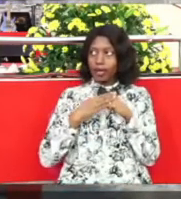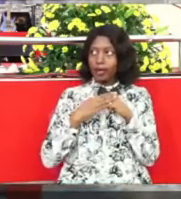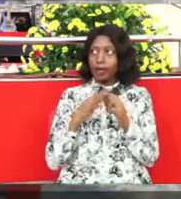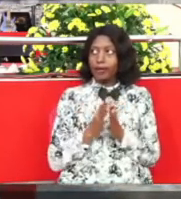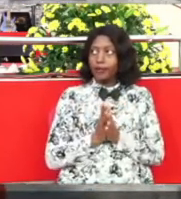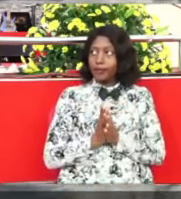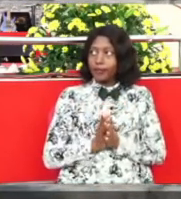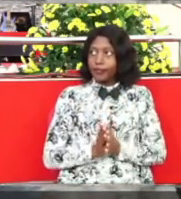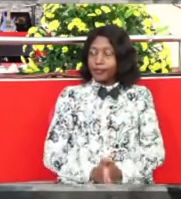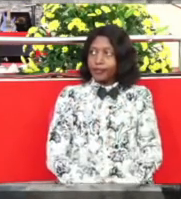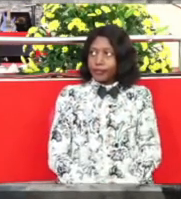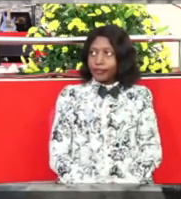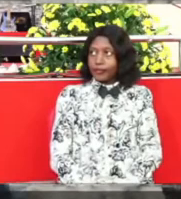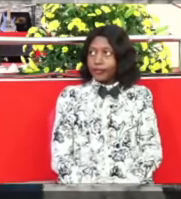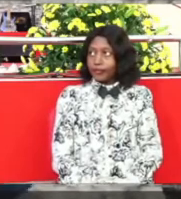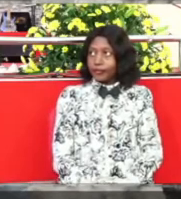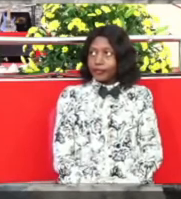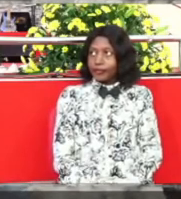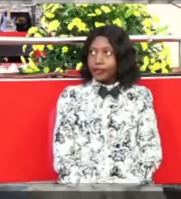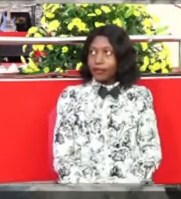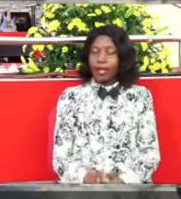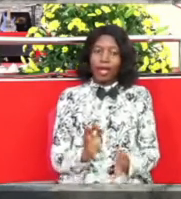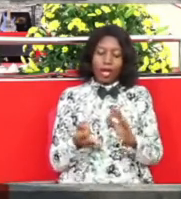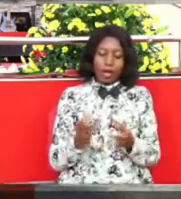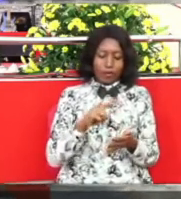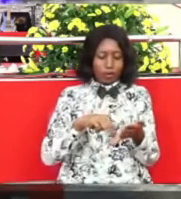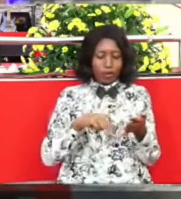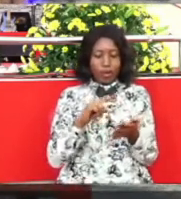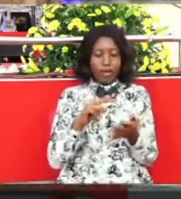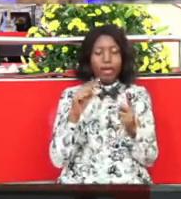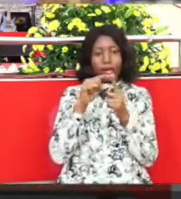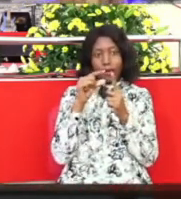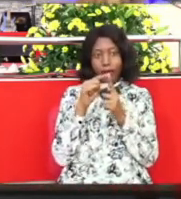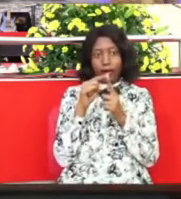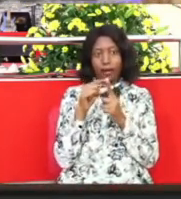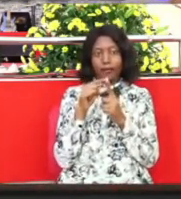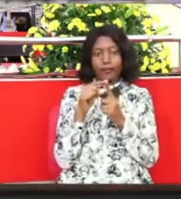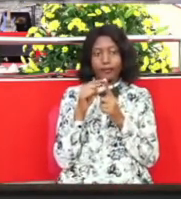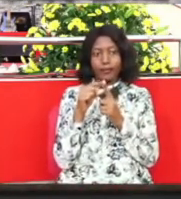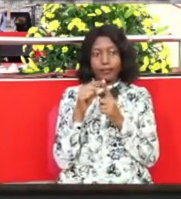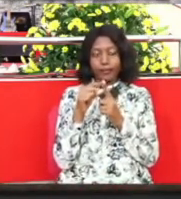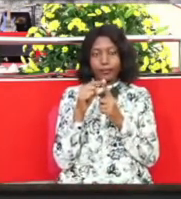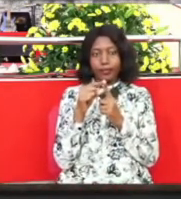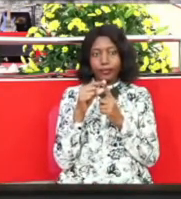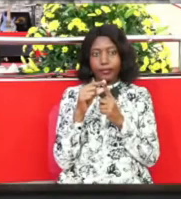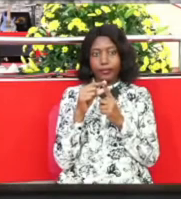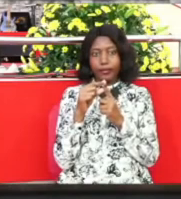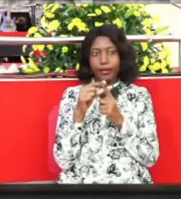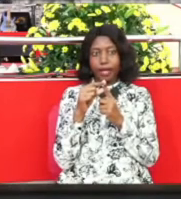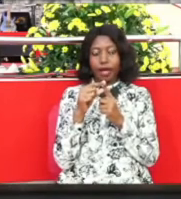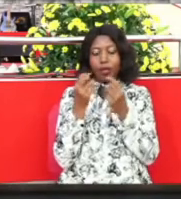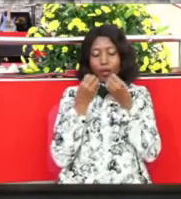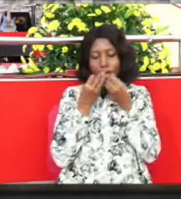12 hadi 39. If you read the scriptures, naposoma maandiko hayo, we are being informed